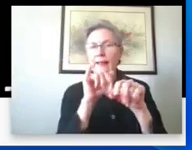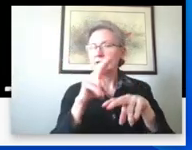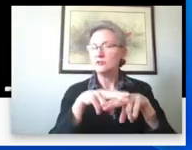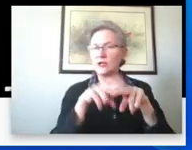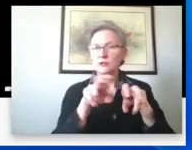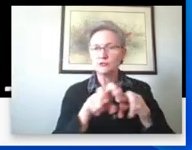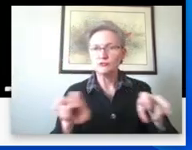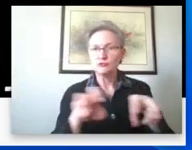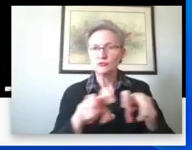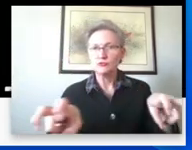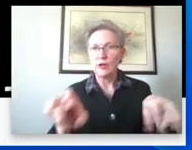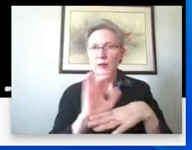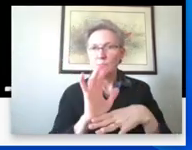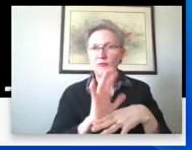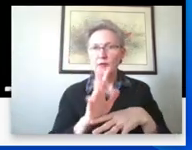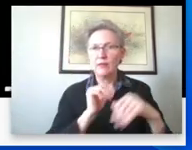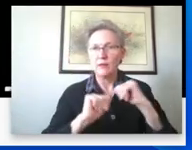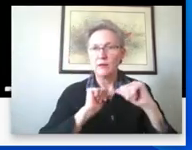then columns.